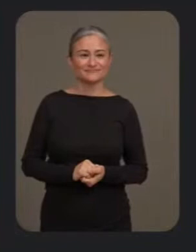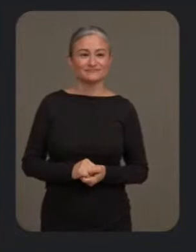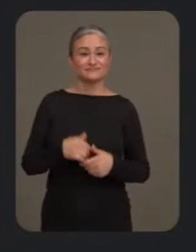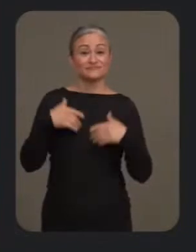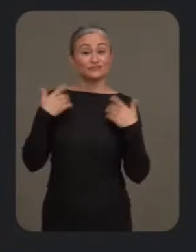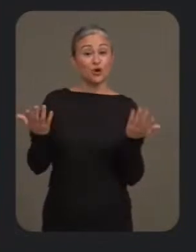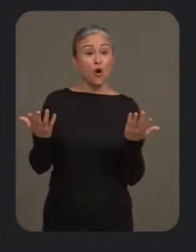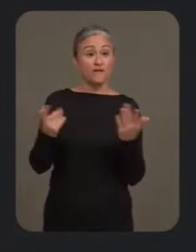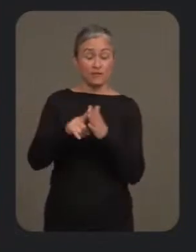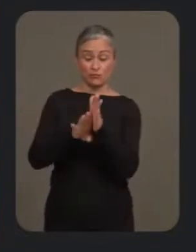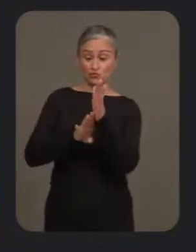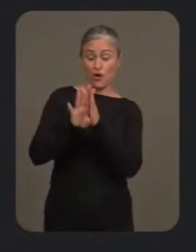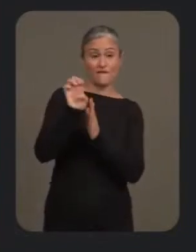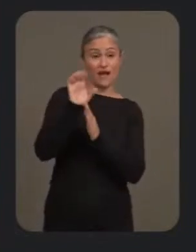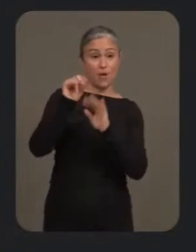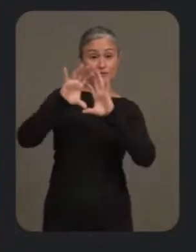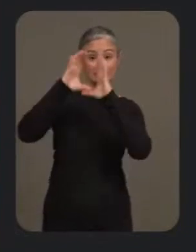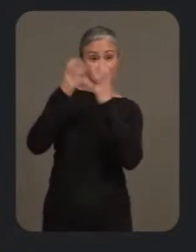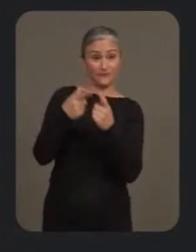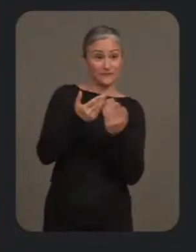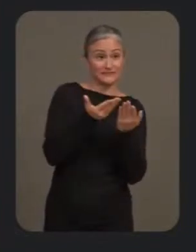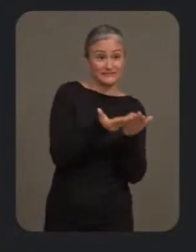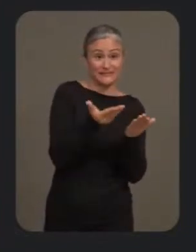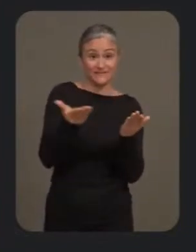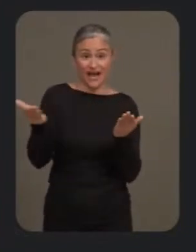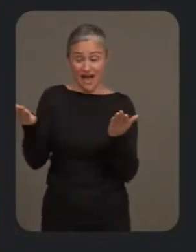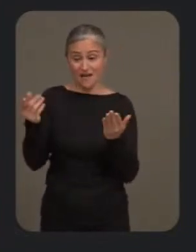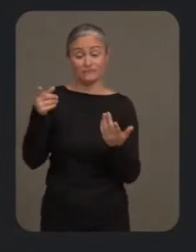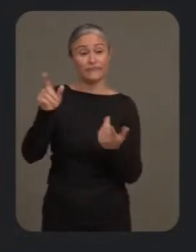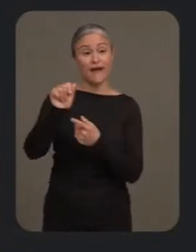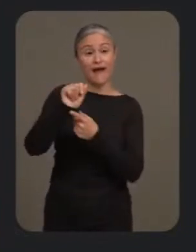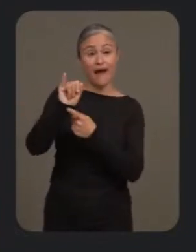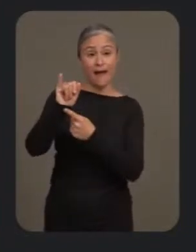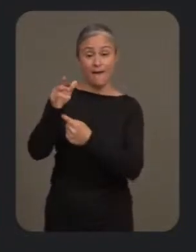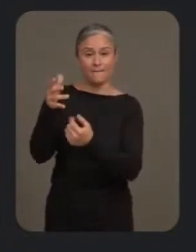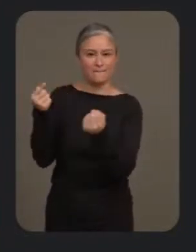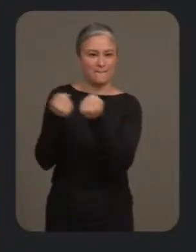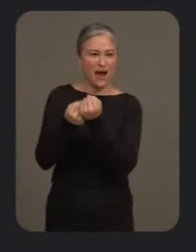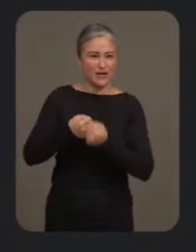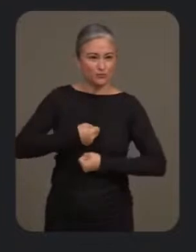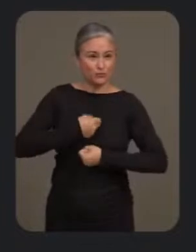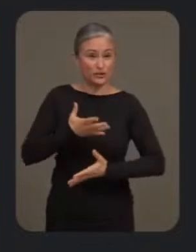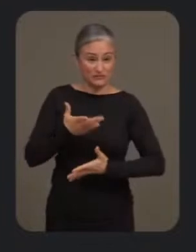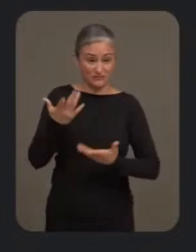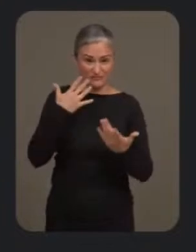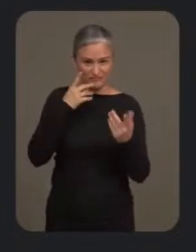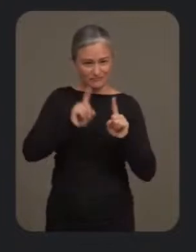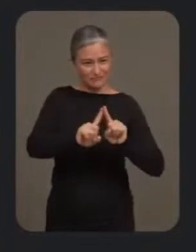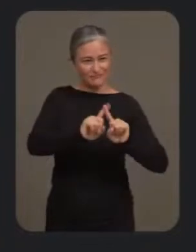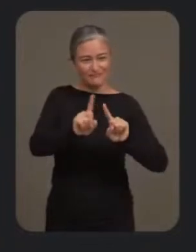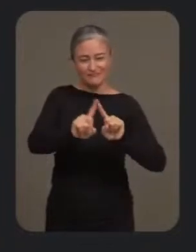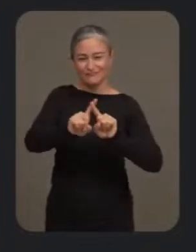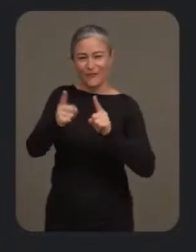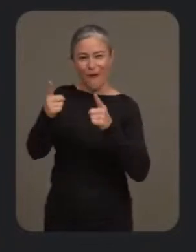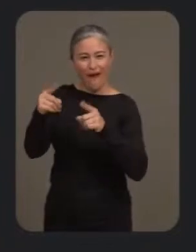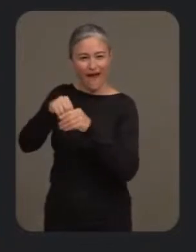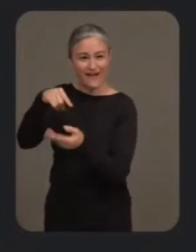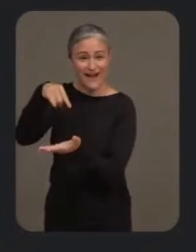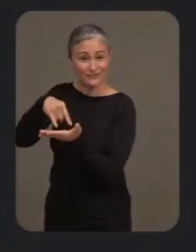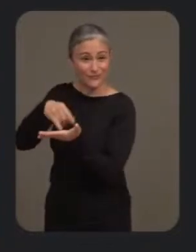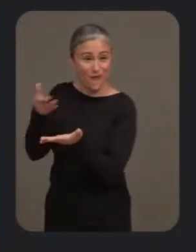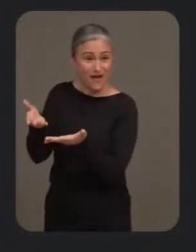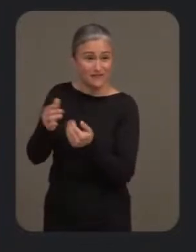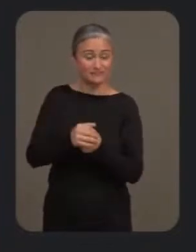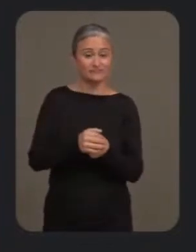So from a thriving ecosystem of devices to AI-powered expression, there is so much going on right now in Android.